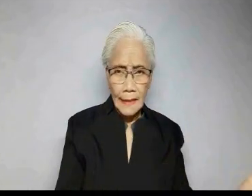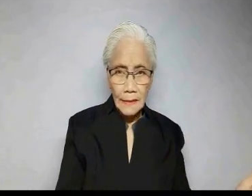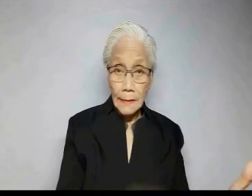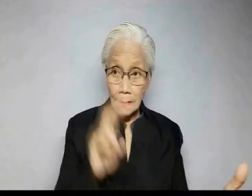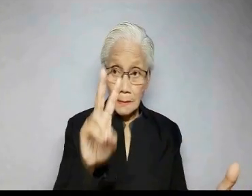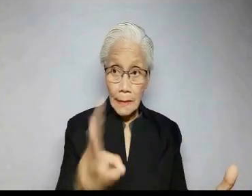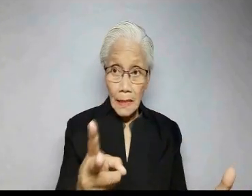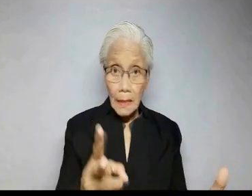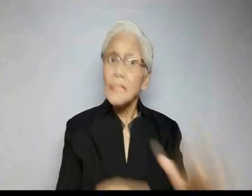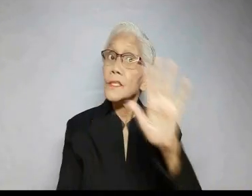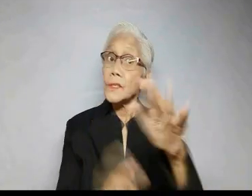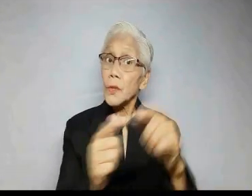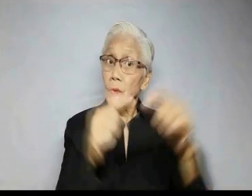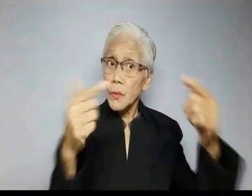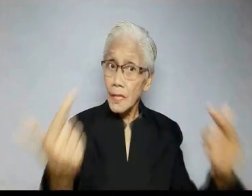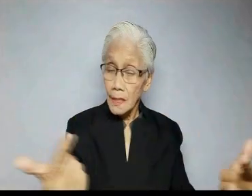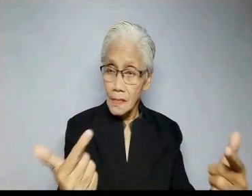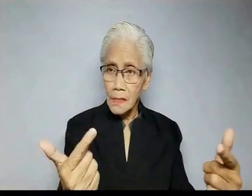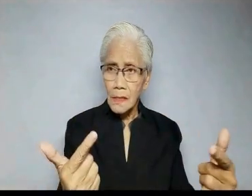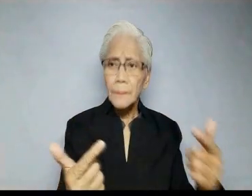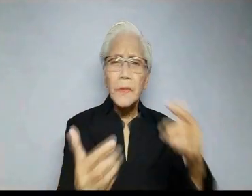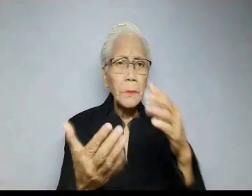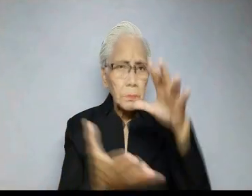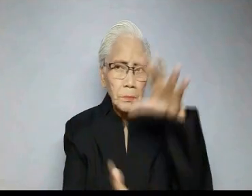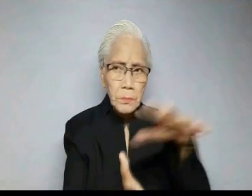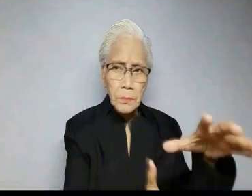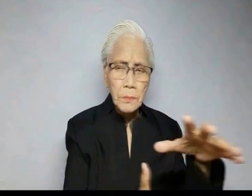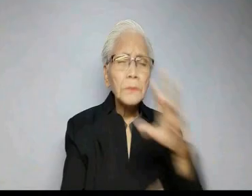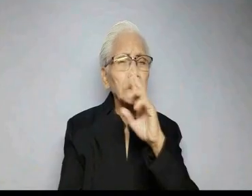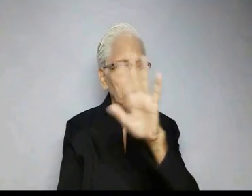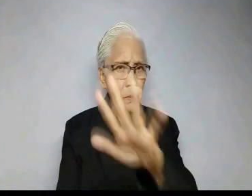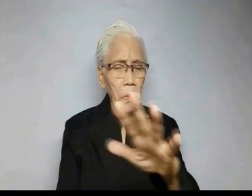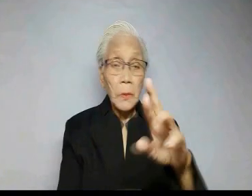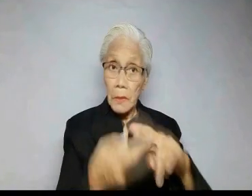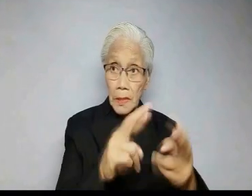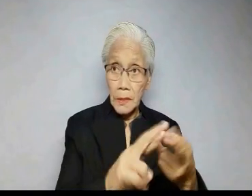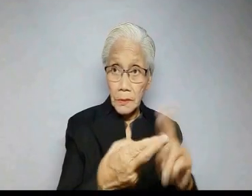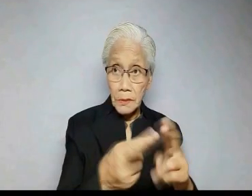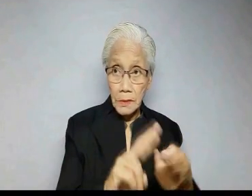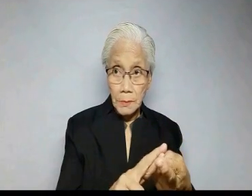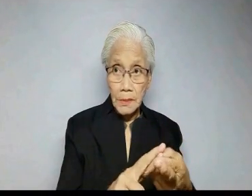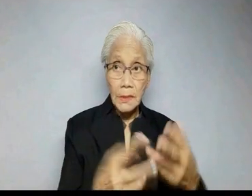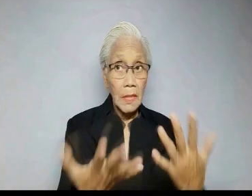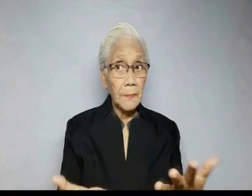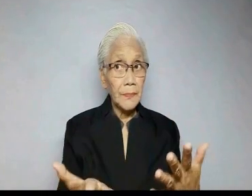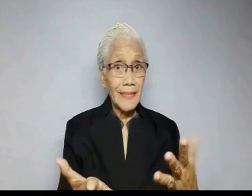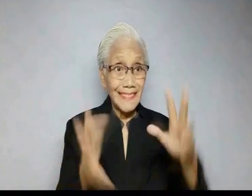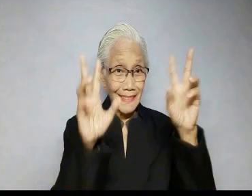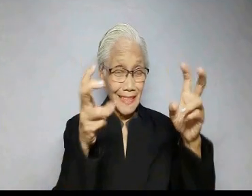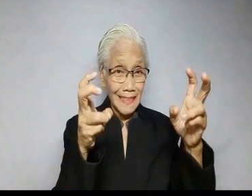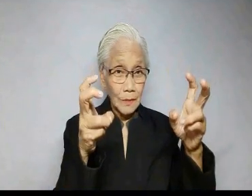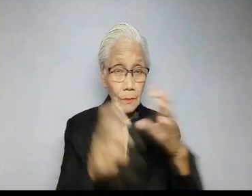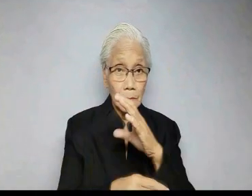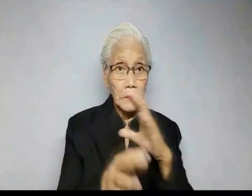that your greatest treasures are your relationships. The title character of The Little Prince